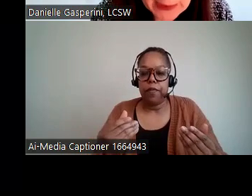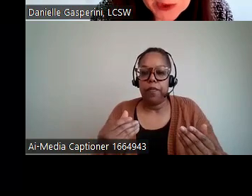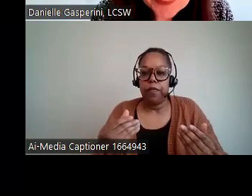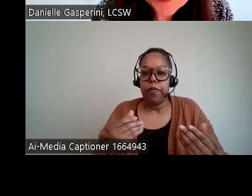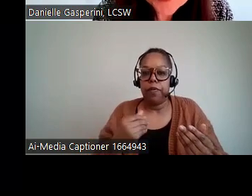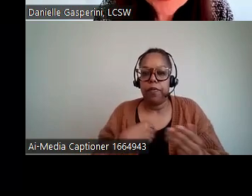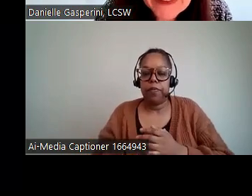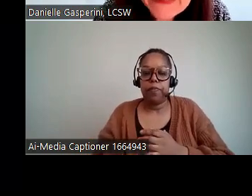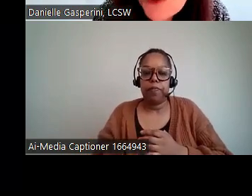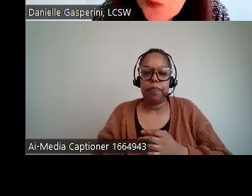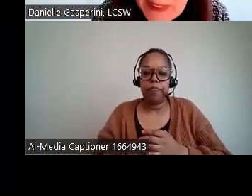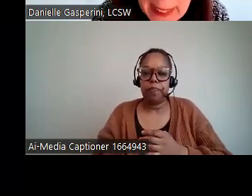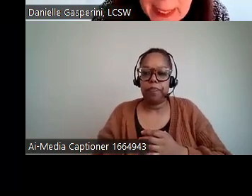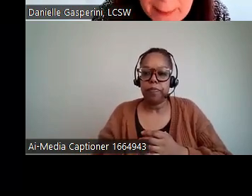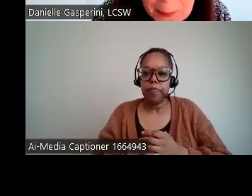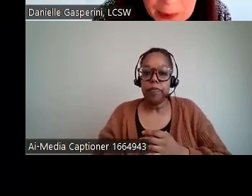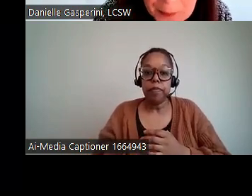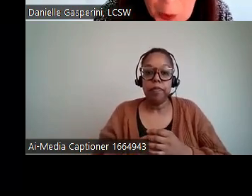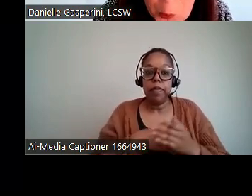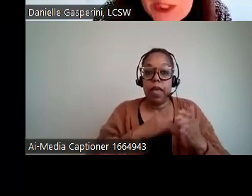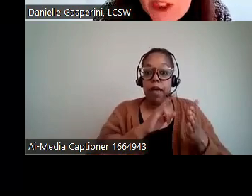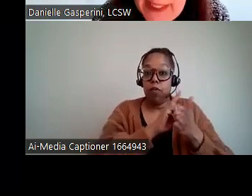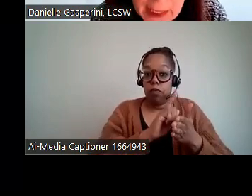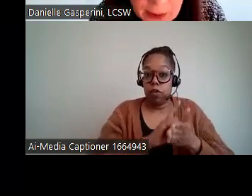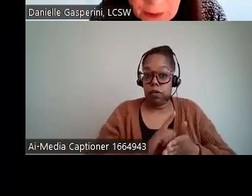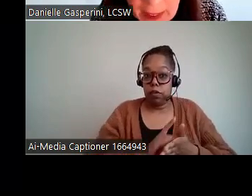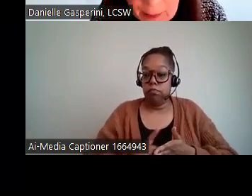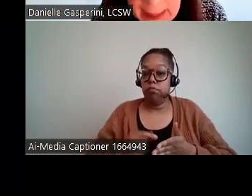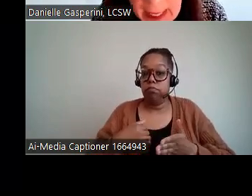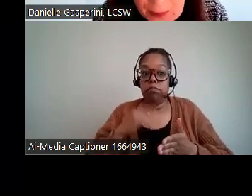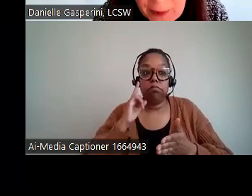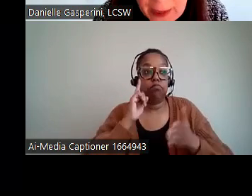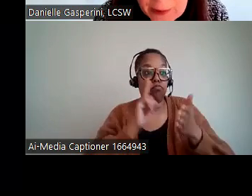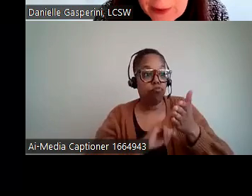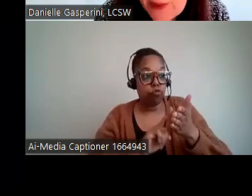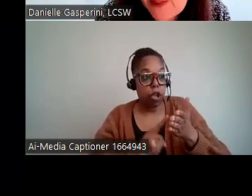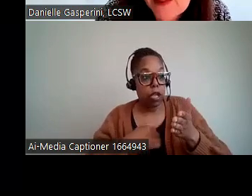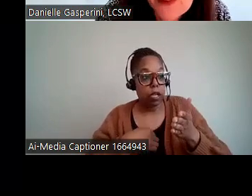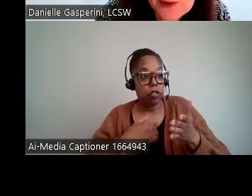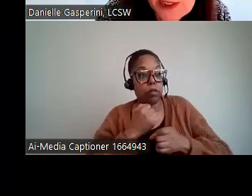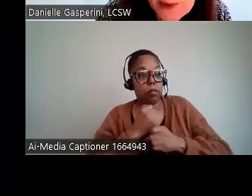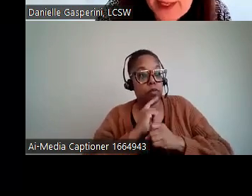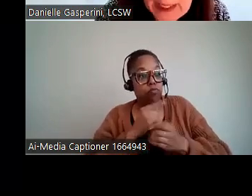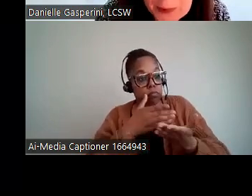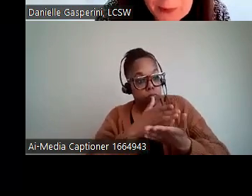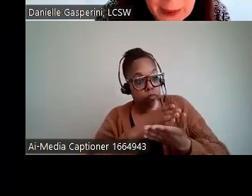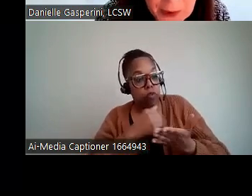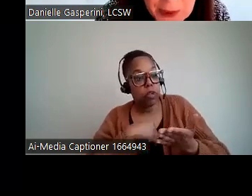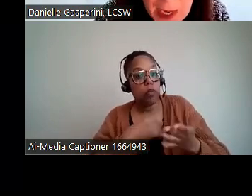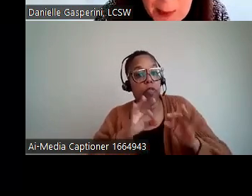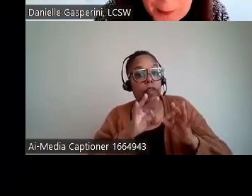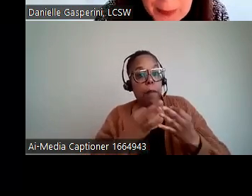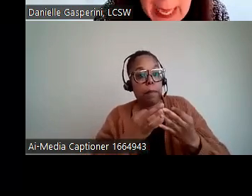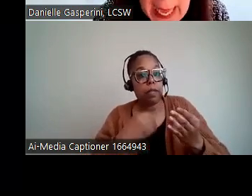their needs. Each week at a minimal, we check in with the family and the provider that they're linked with, any